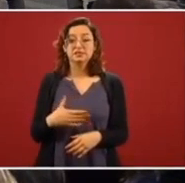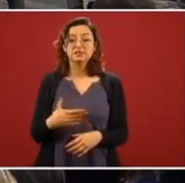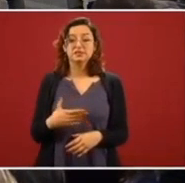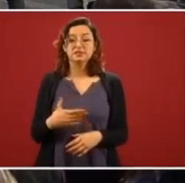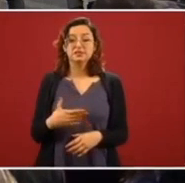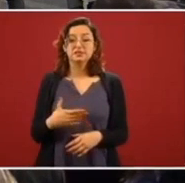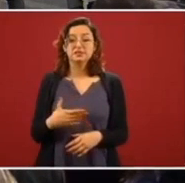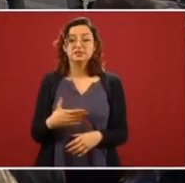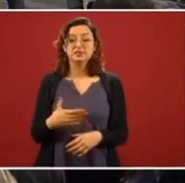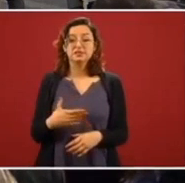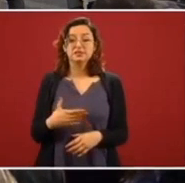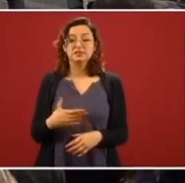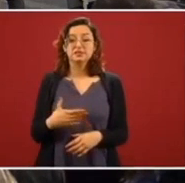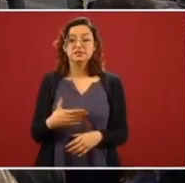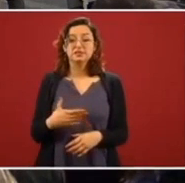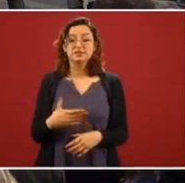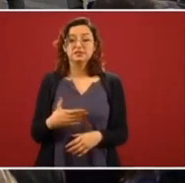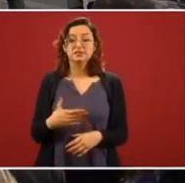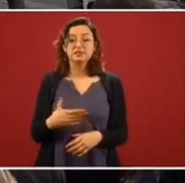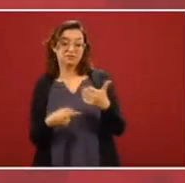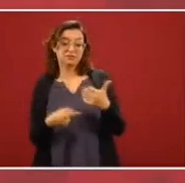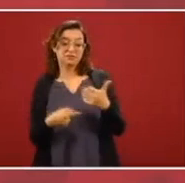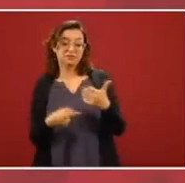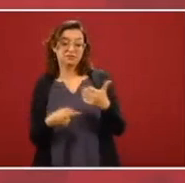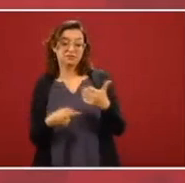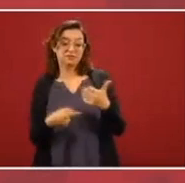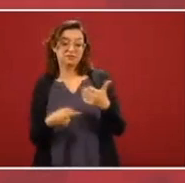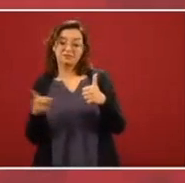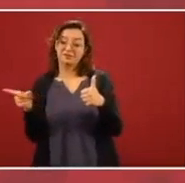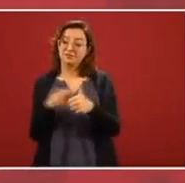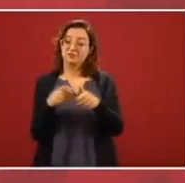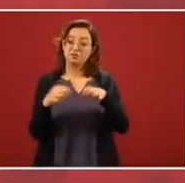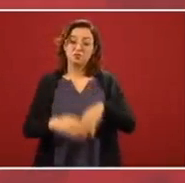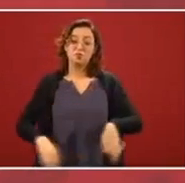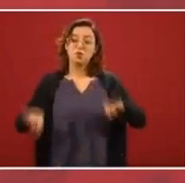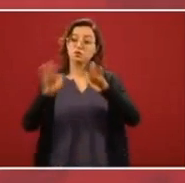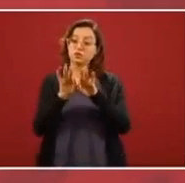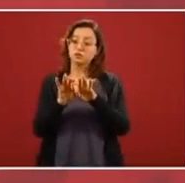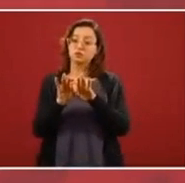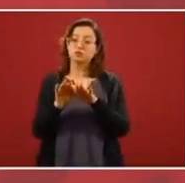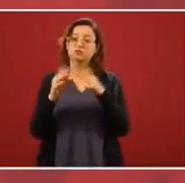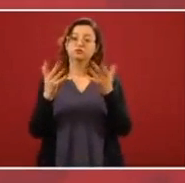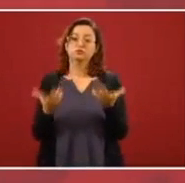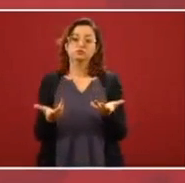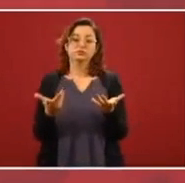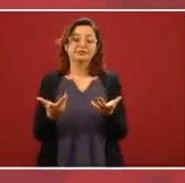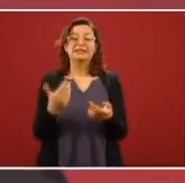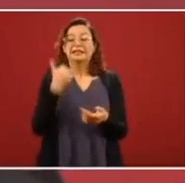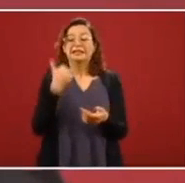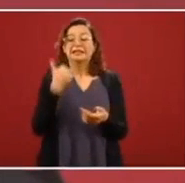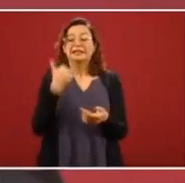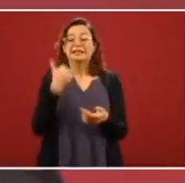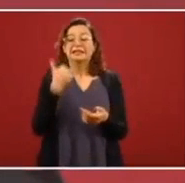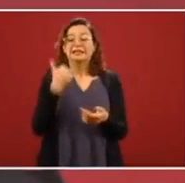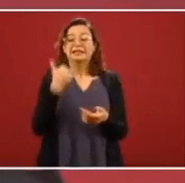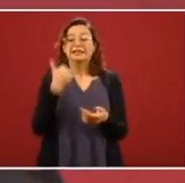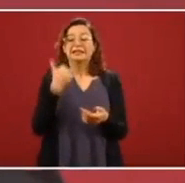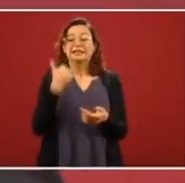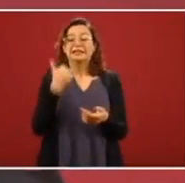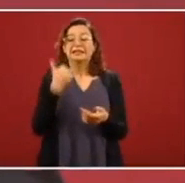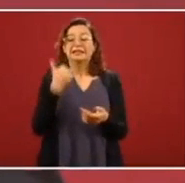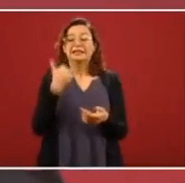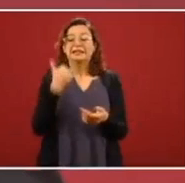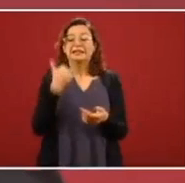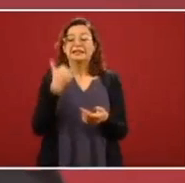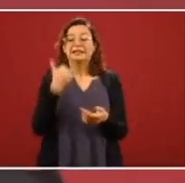prioridades are the basic priorities. básicas. Y queremos atender todo. And we want to